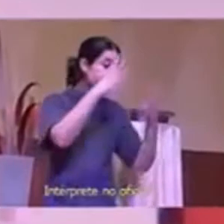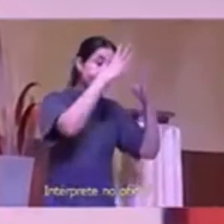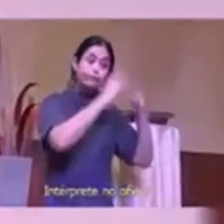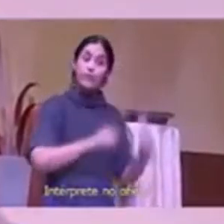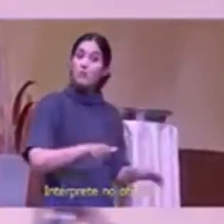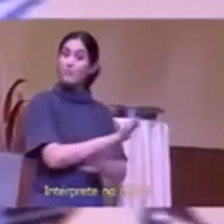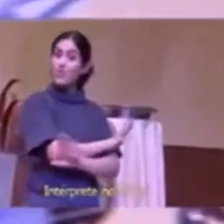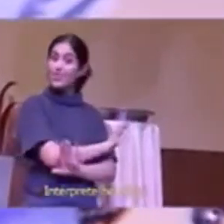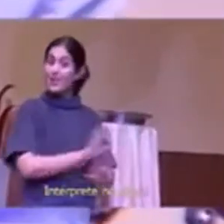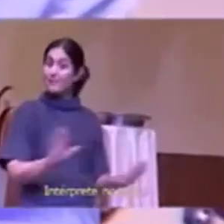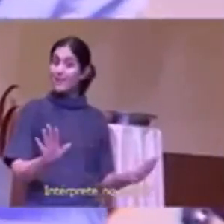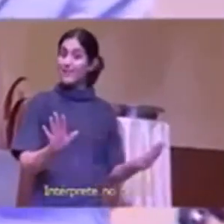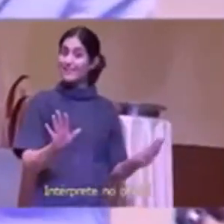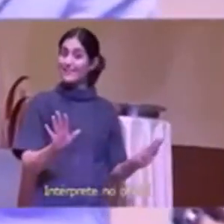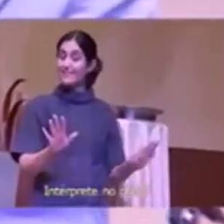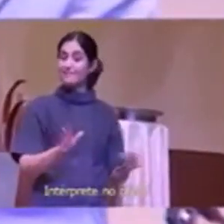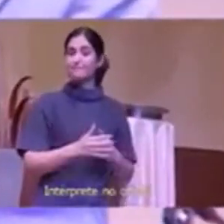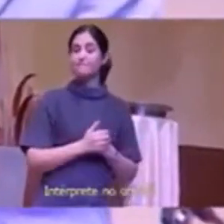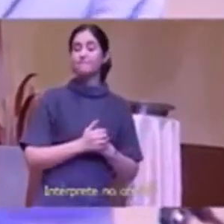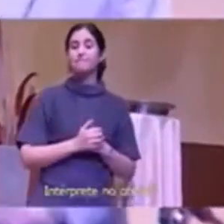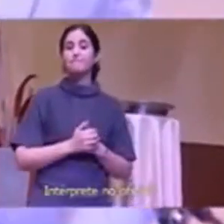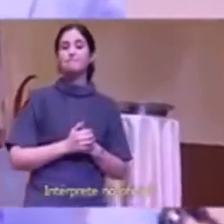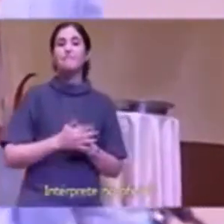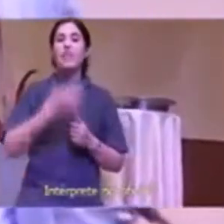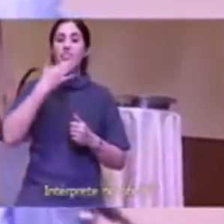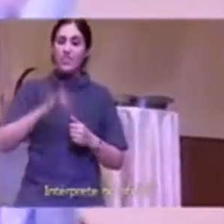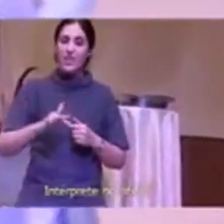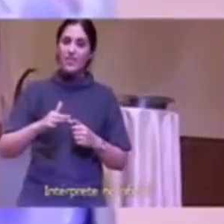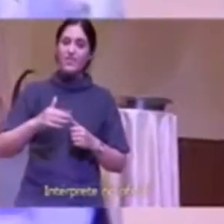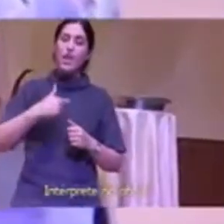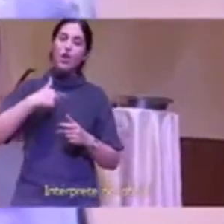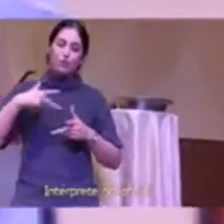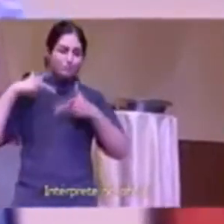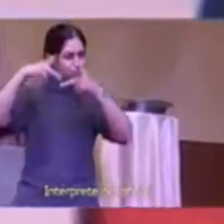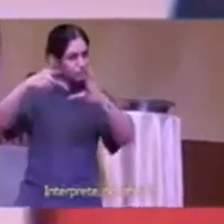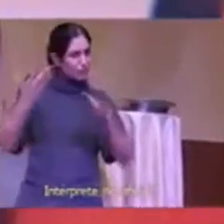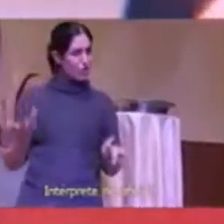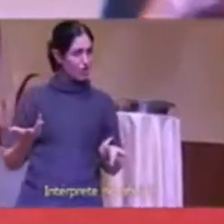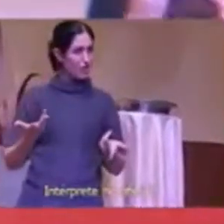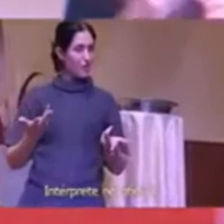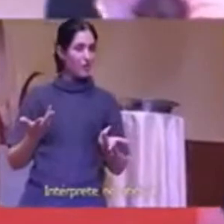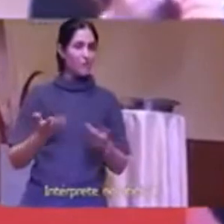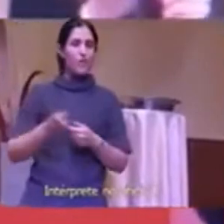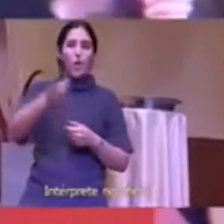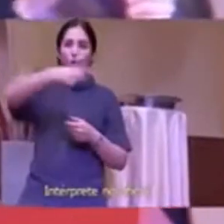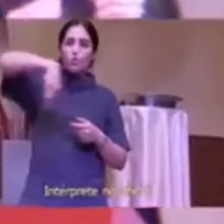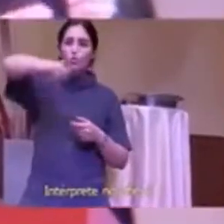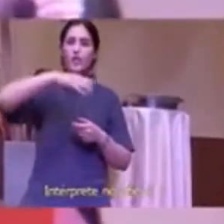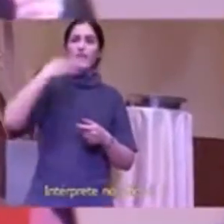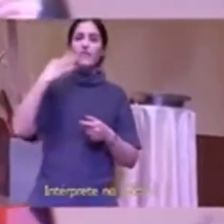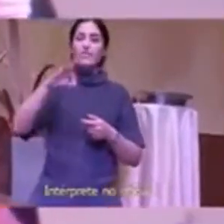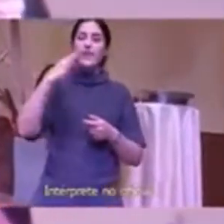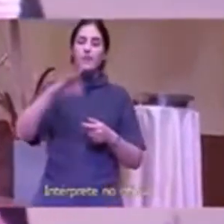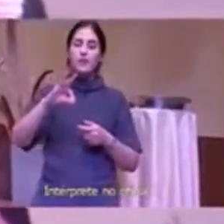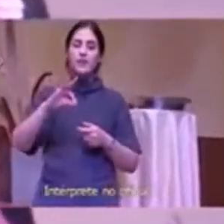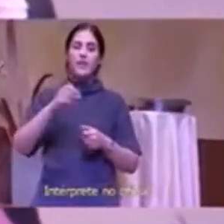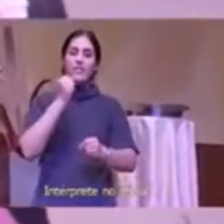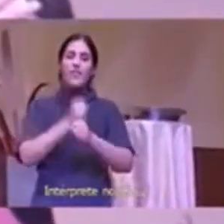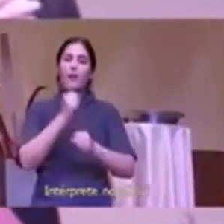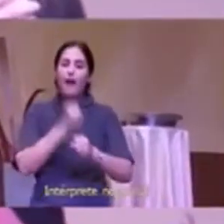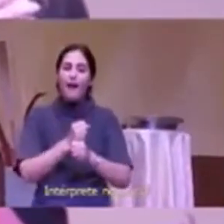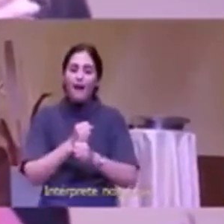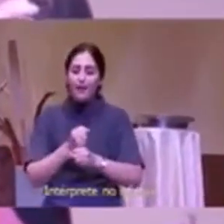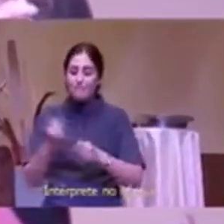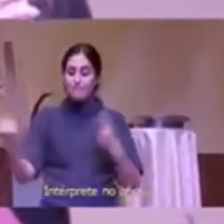acá. Do you see what I'm saying? ¿Entienden lo que estoy diciendo? You have the influence to make that happen. Ustedes tienen la influencia para hacer que